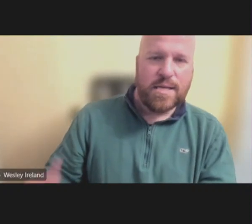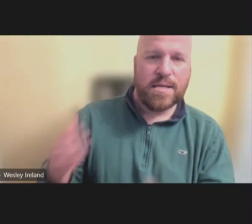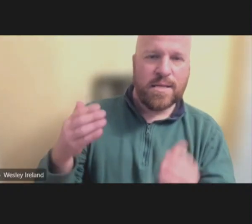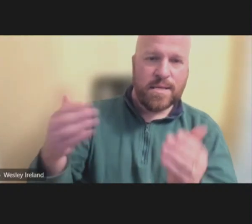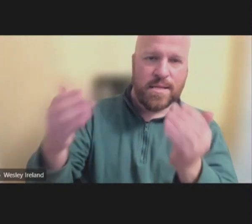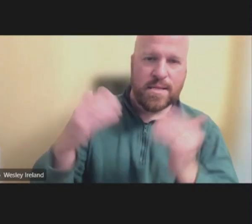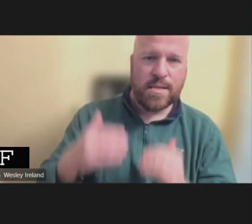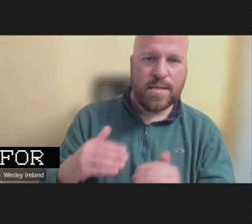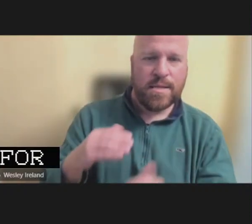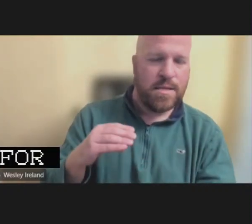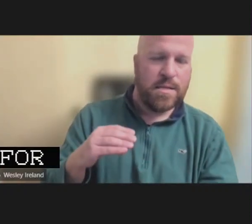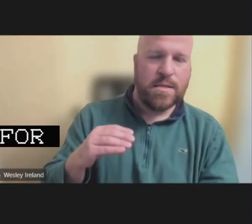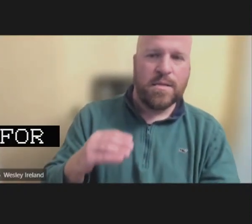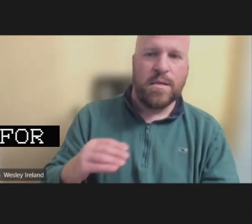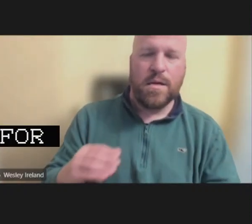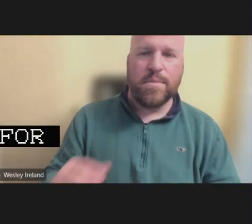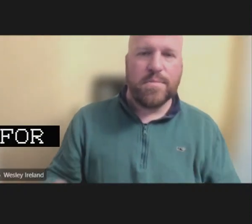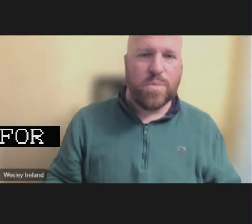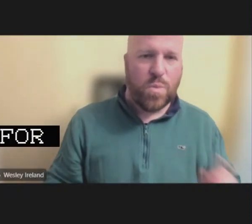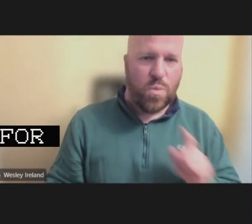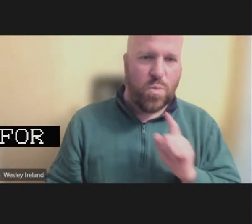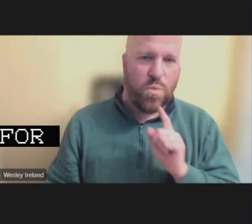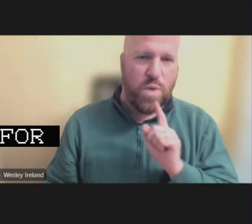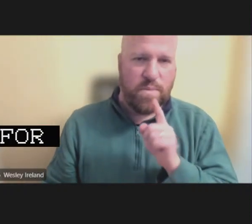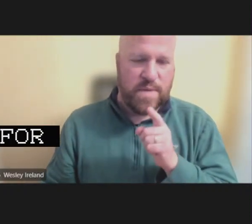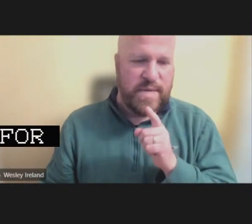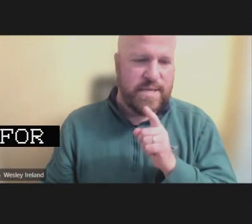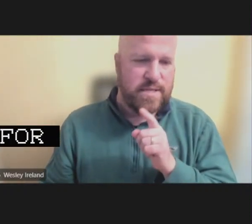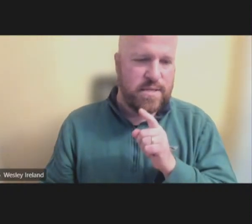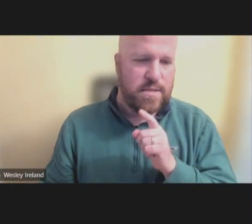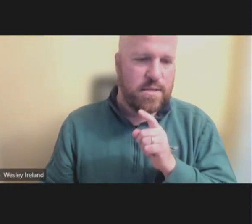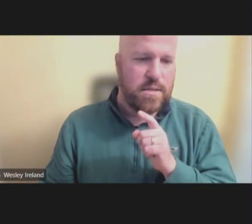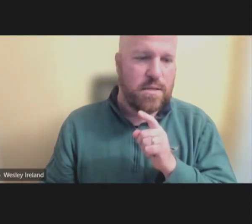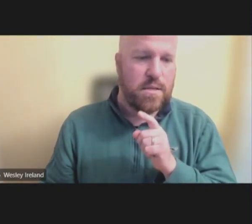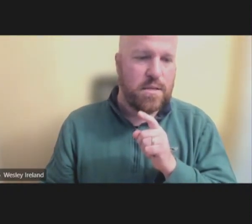All right. Next we have,